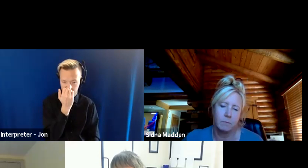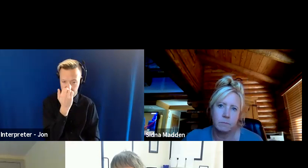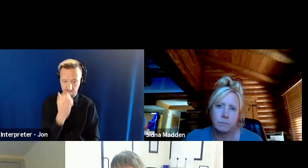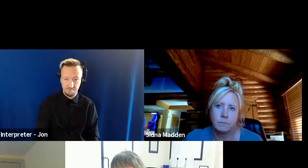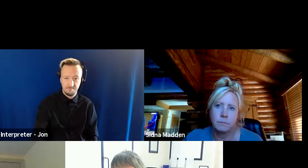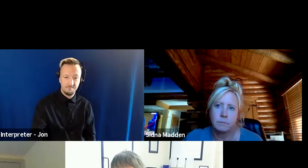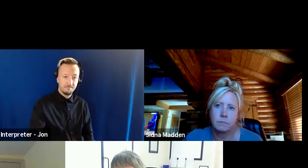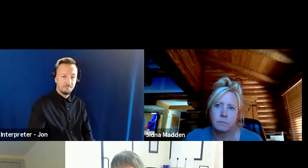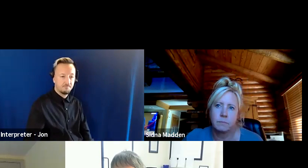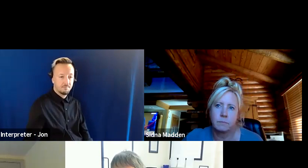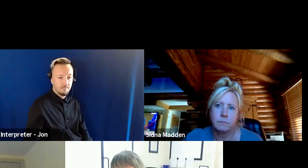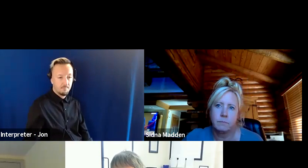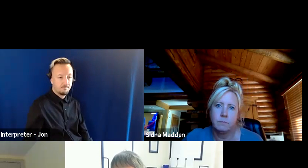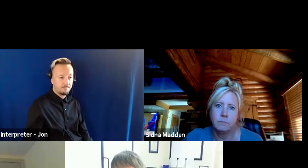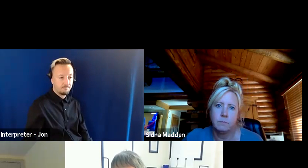What's that?